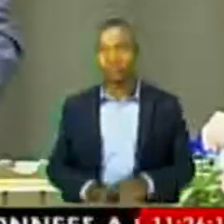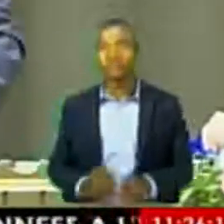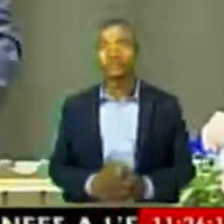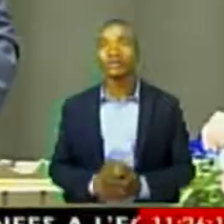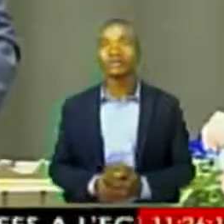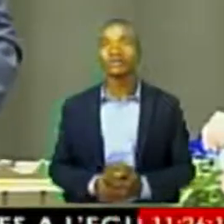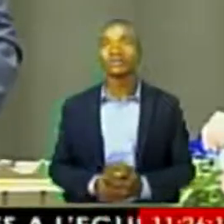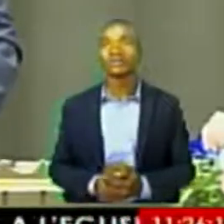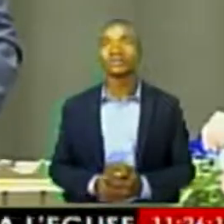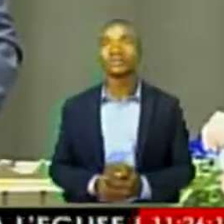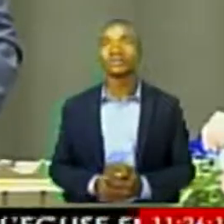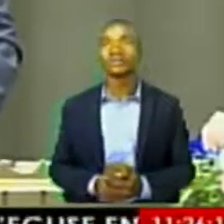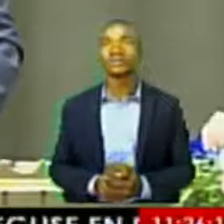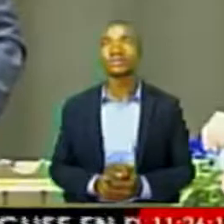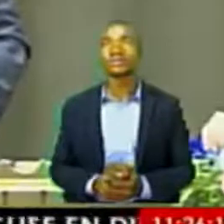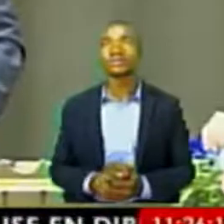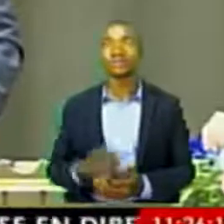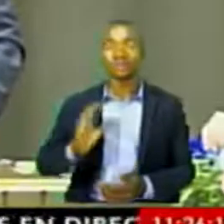God bless my brother.